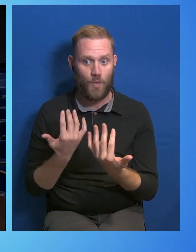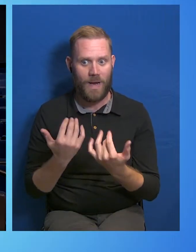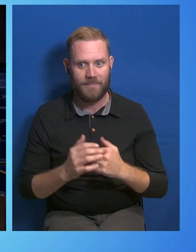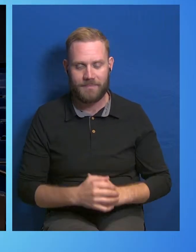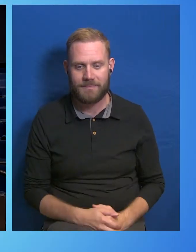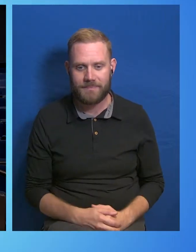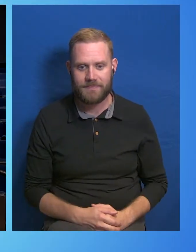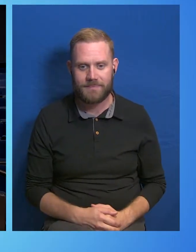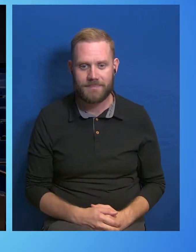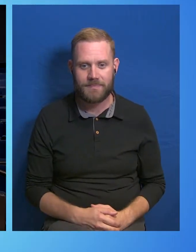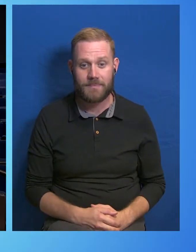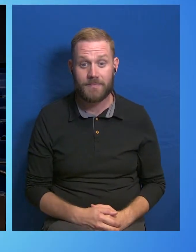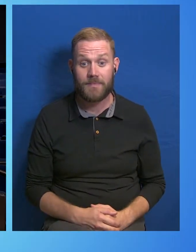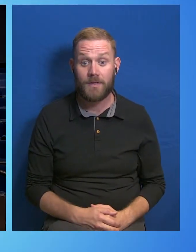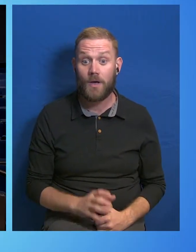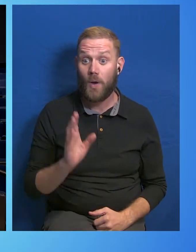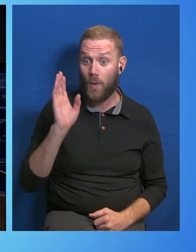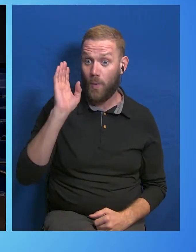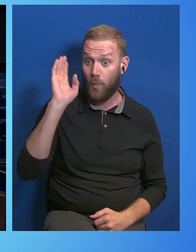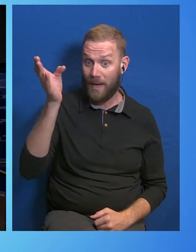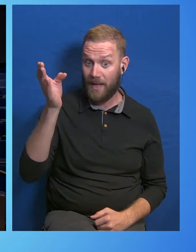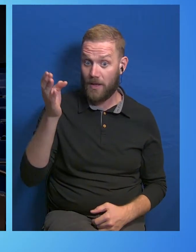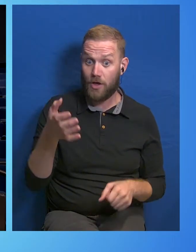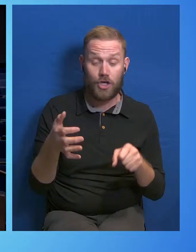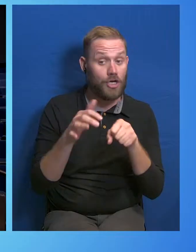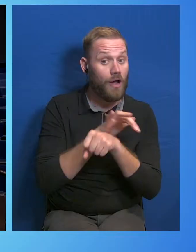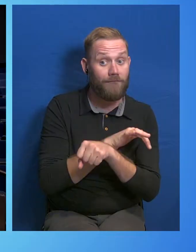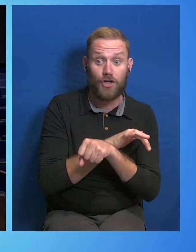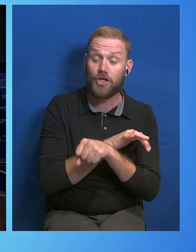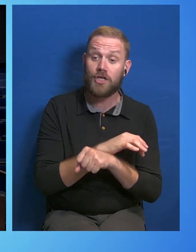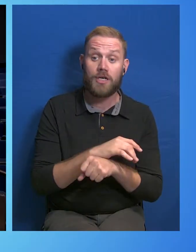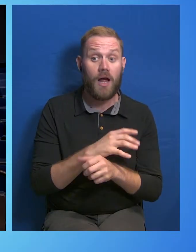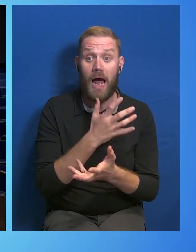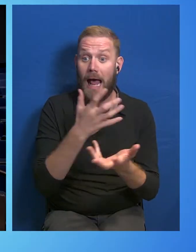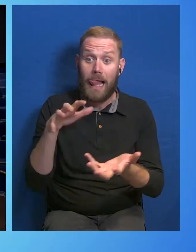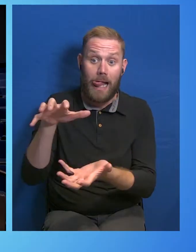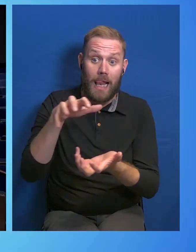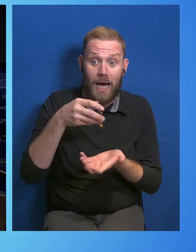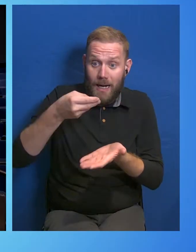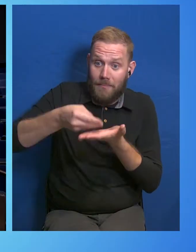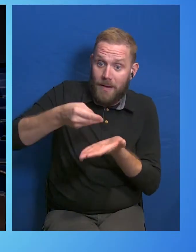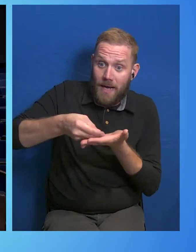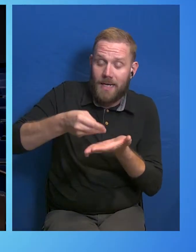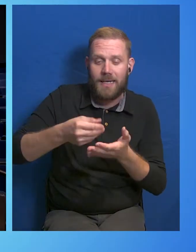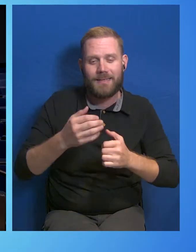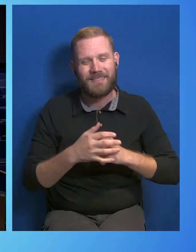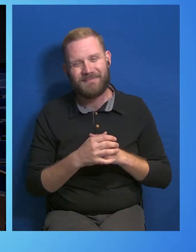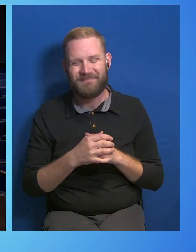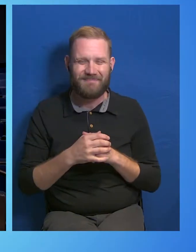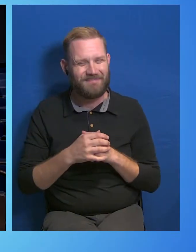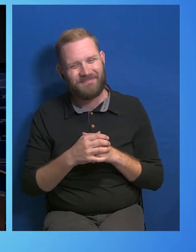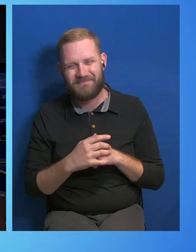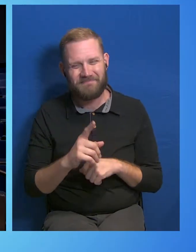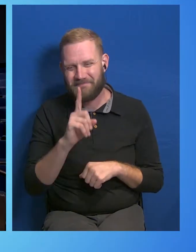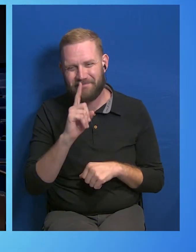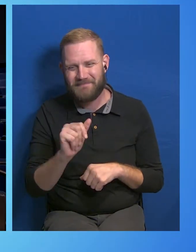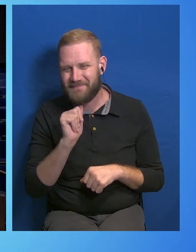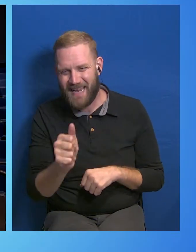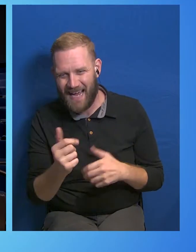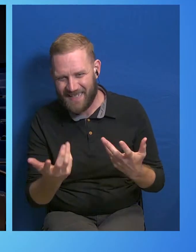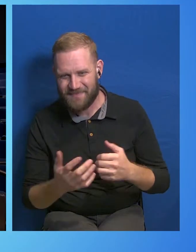So would the state lottery fund generate a significant amount of revenue? Probably not.